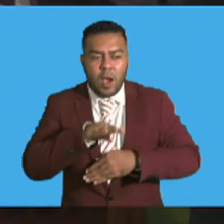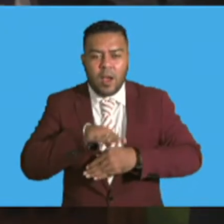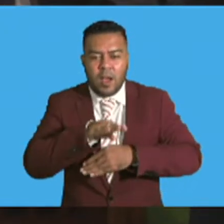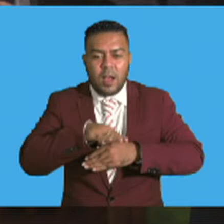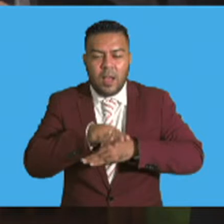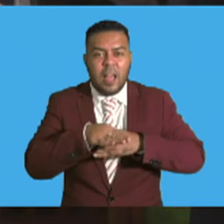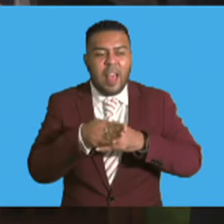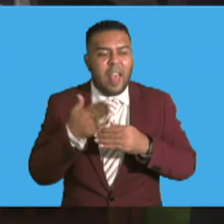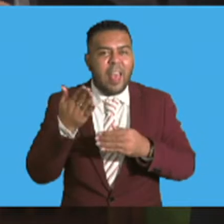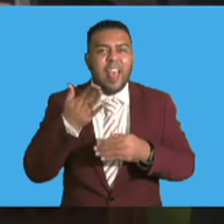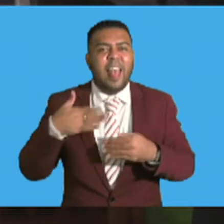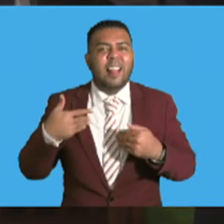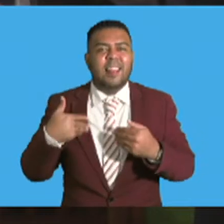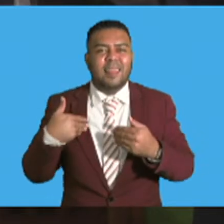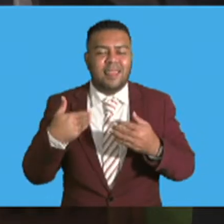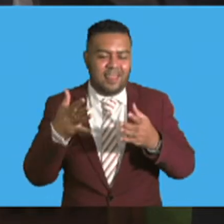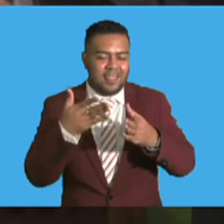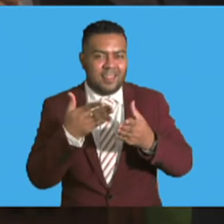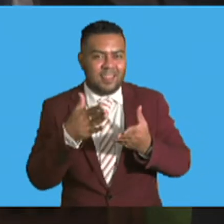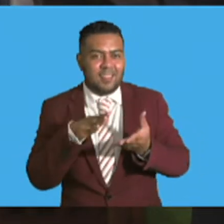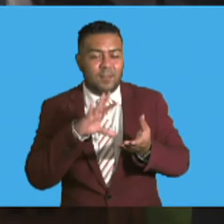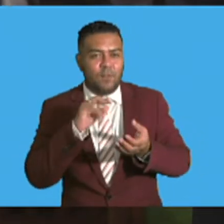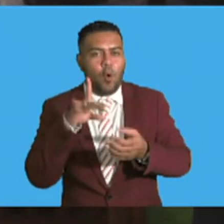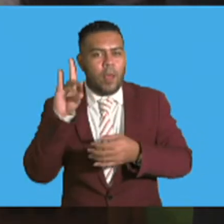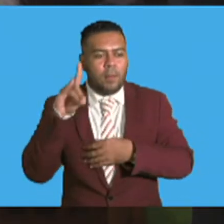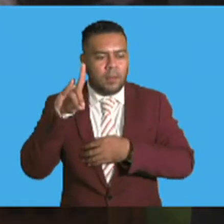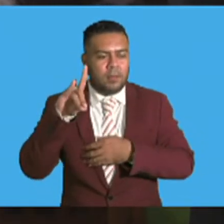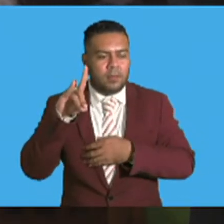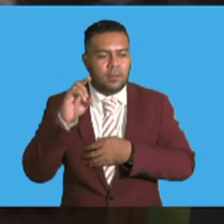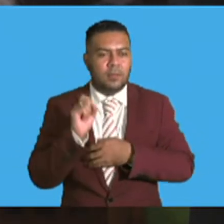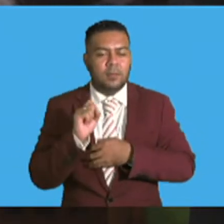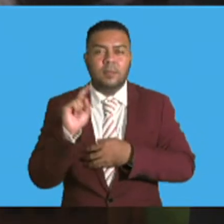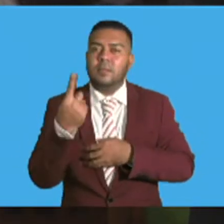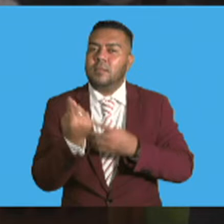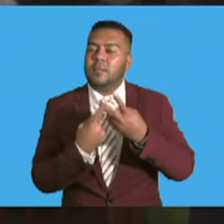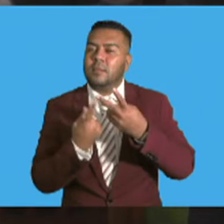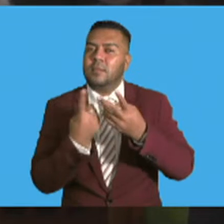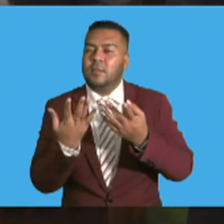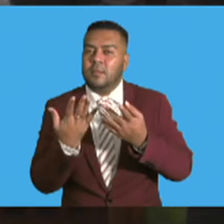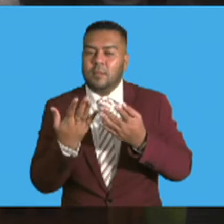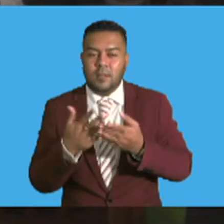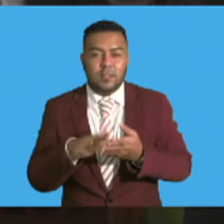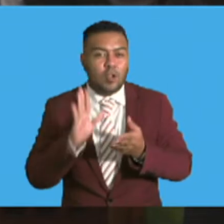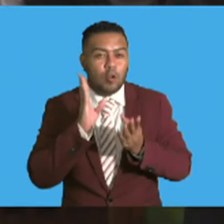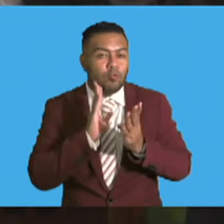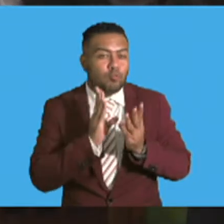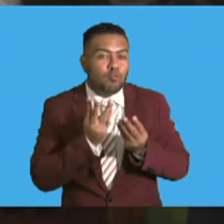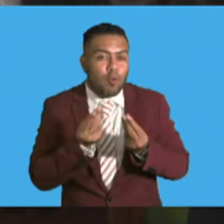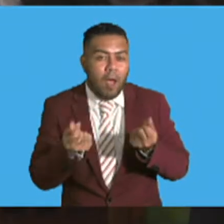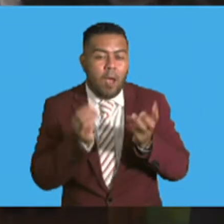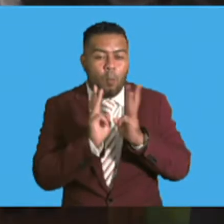mortality rates, as evident during past droughts in particular. Mr.